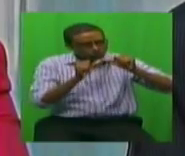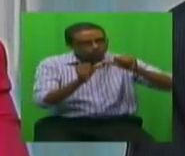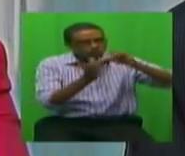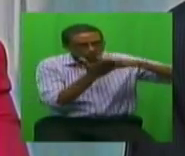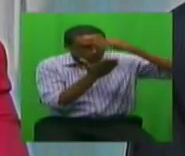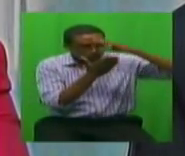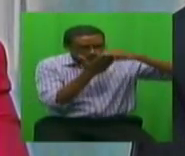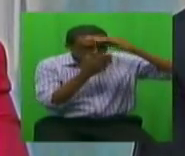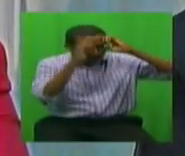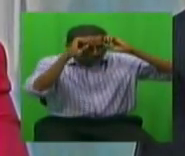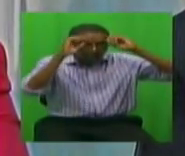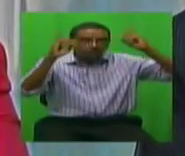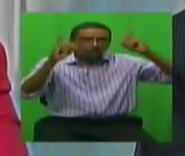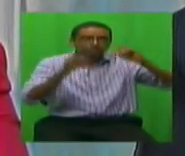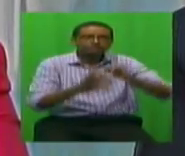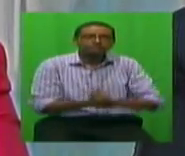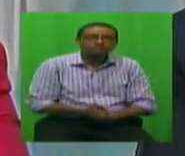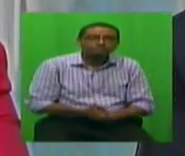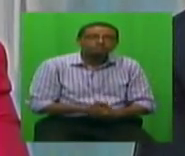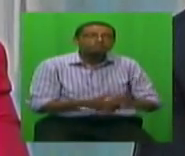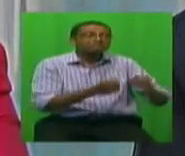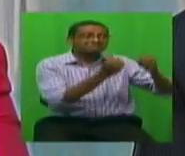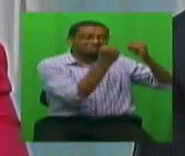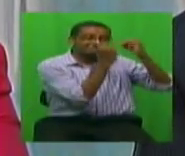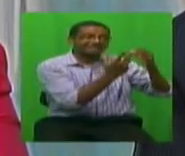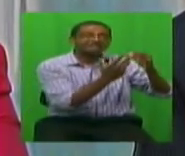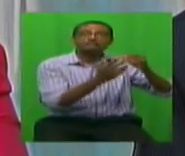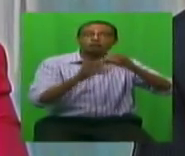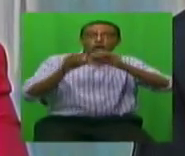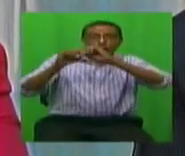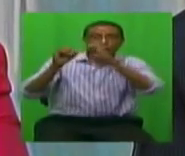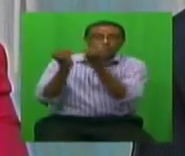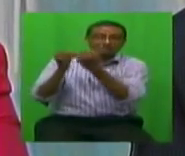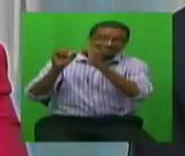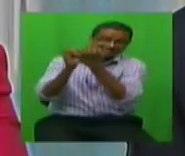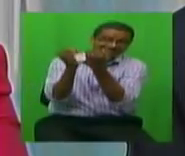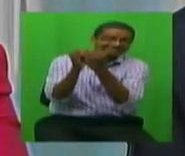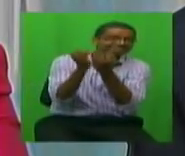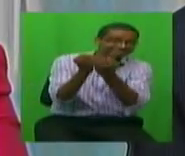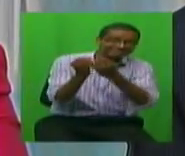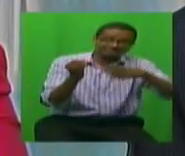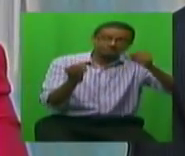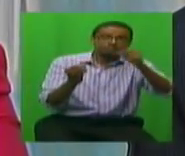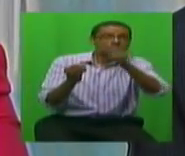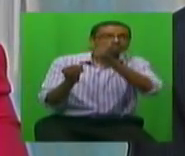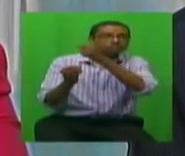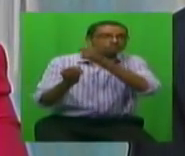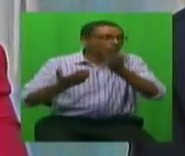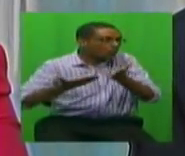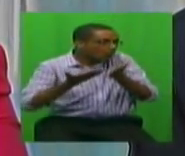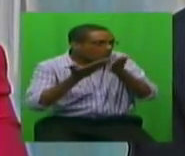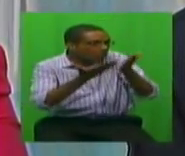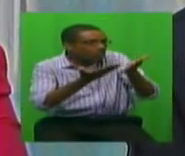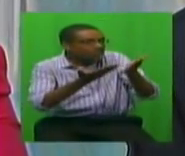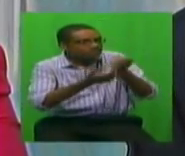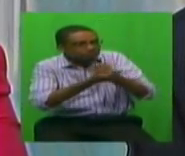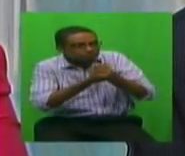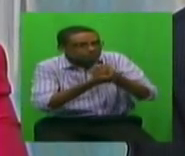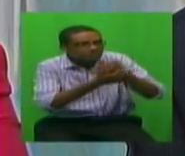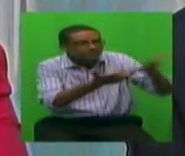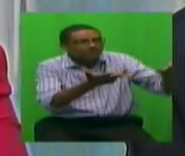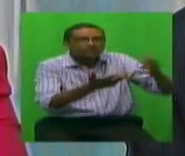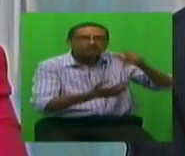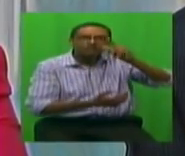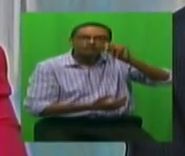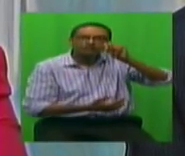important point is a number of organizations have offered assistance to us in terms of textbooks. As you know, a number